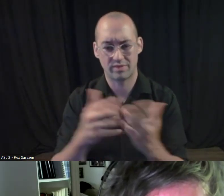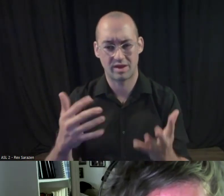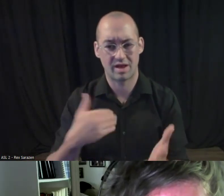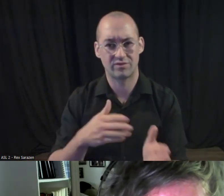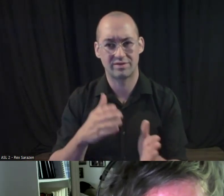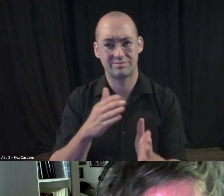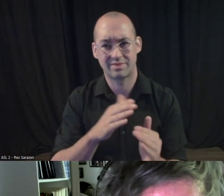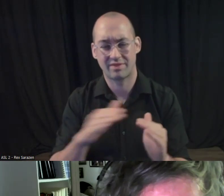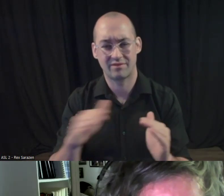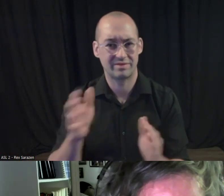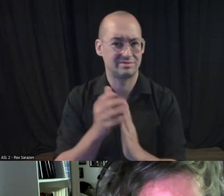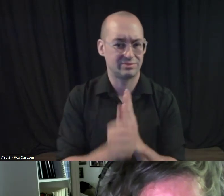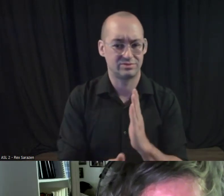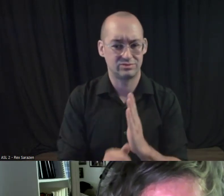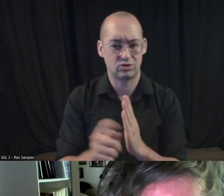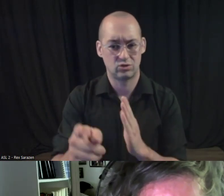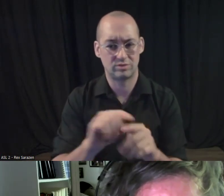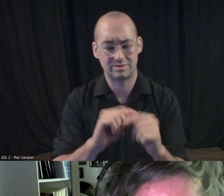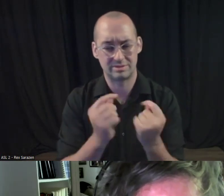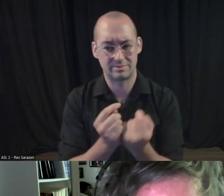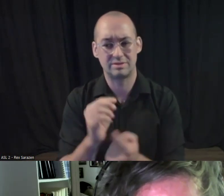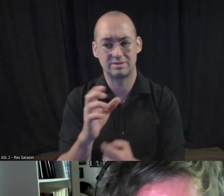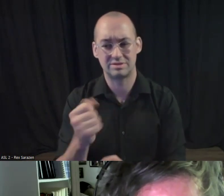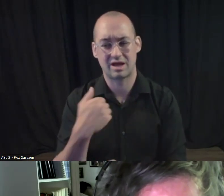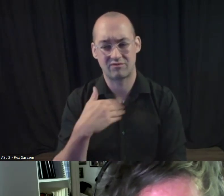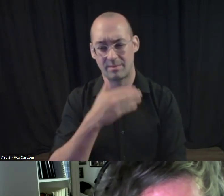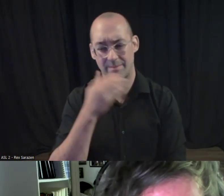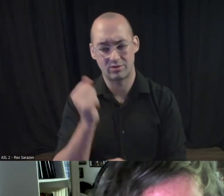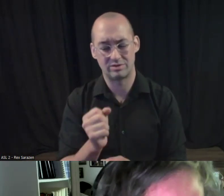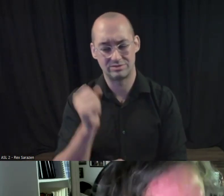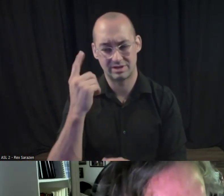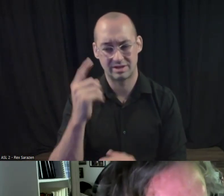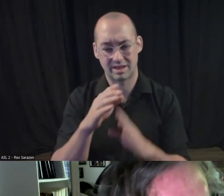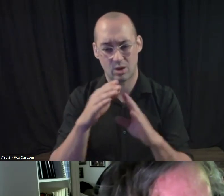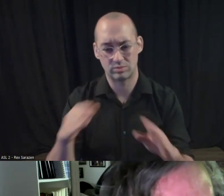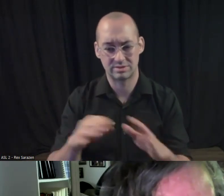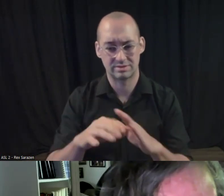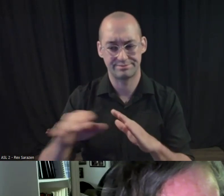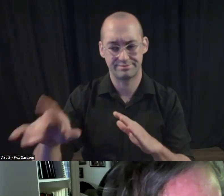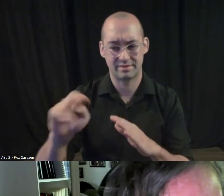your subcommittee does to sort of have a better understanding of the housing landscape.